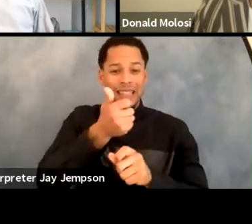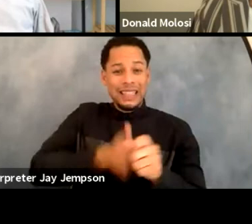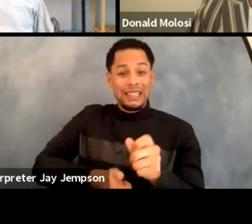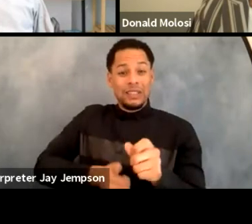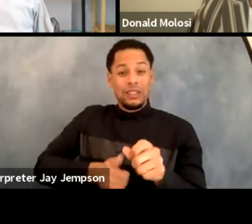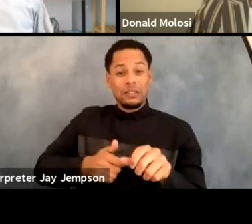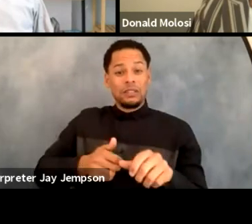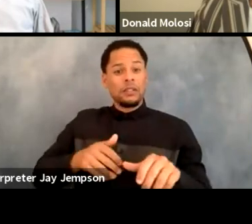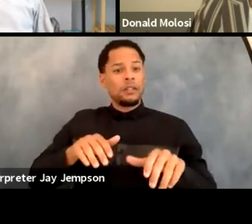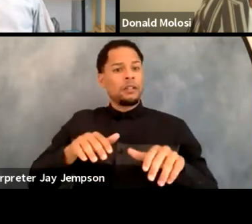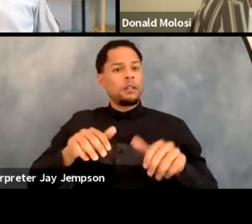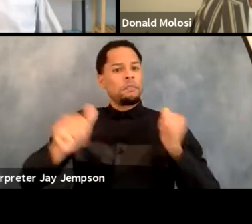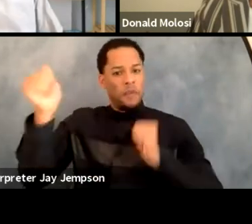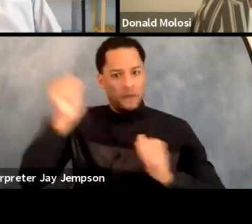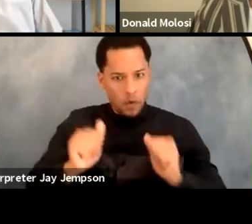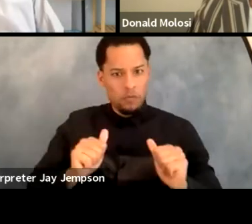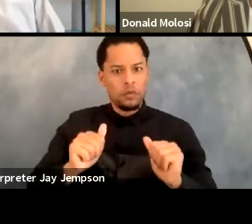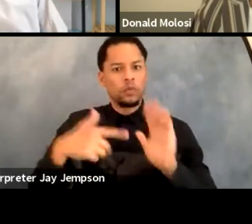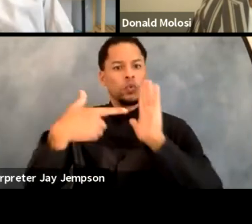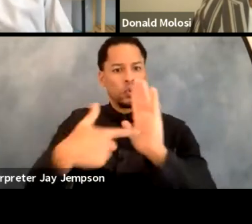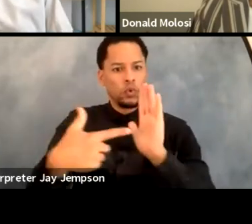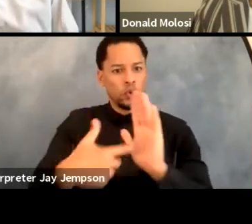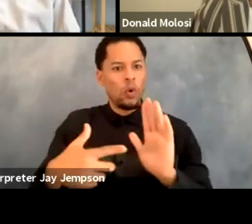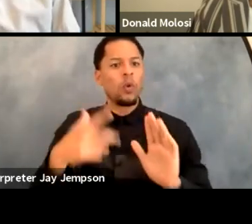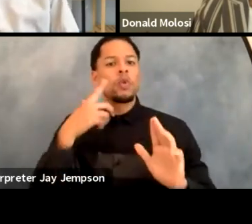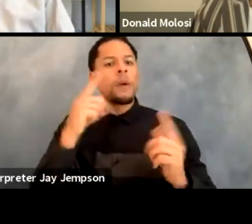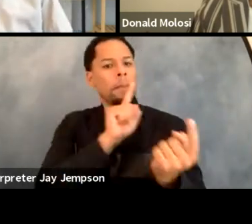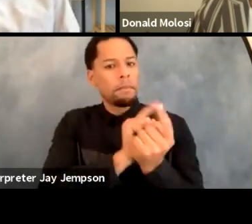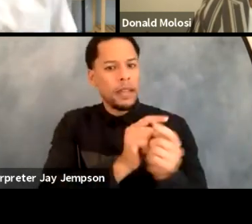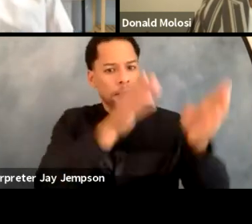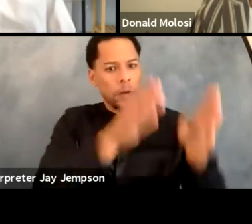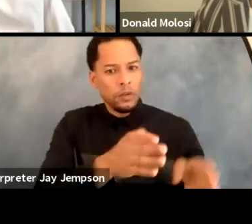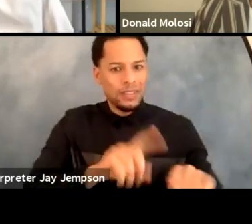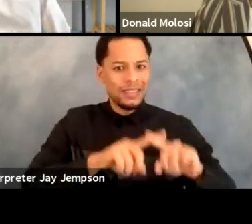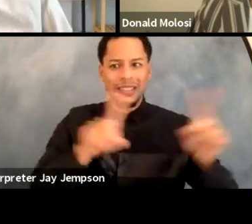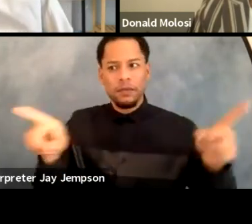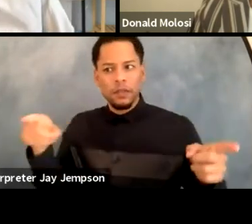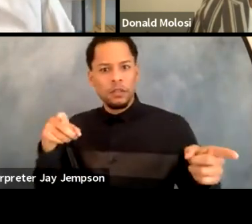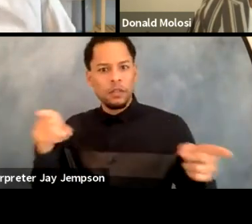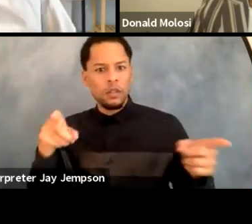might just be someone walking on the street, might be an old man, might be anybody.